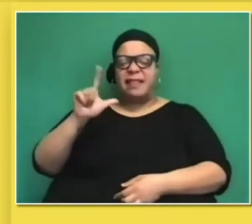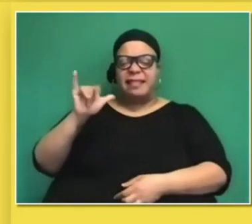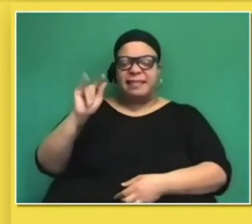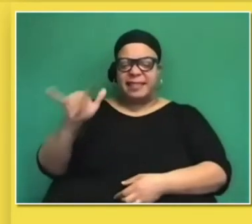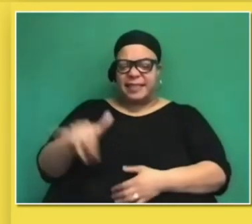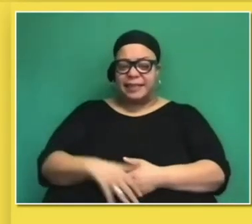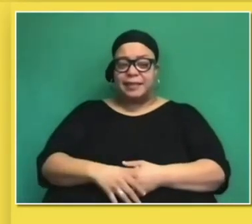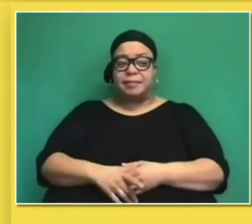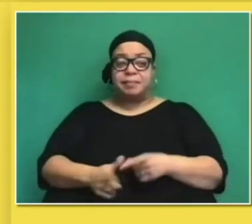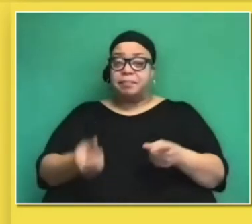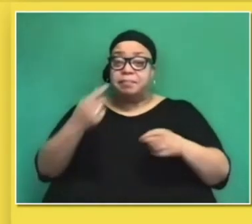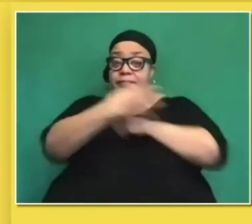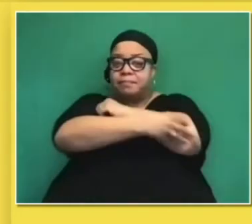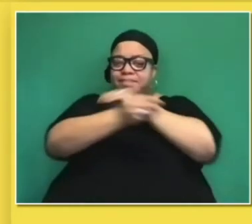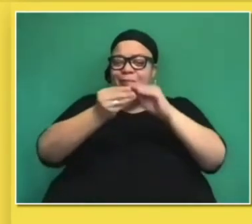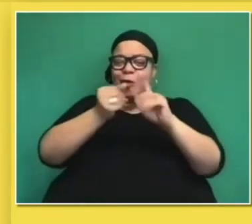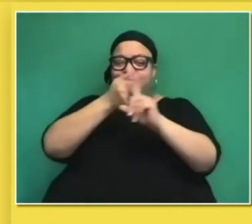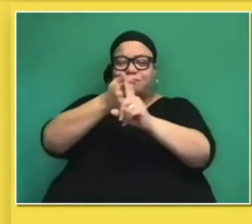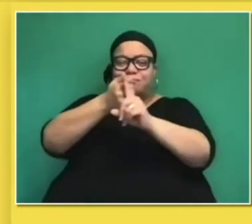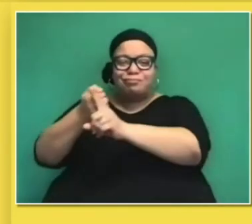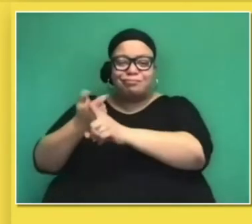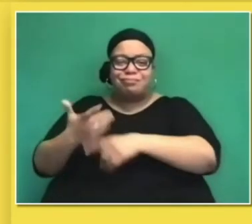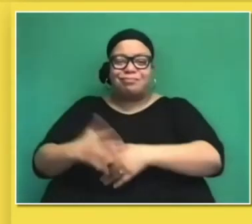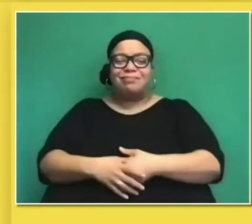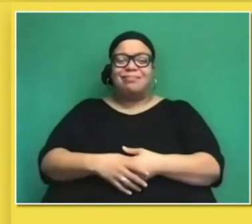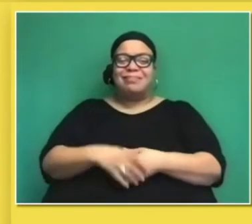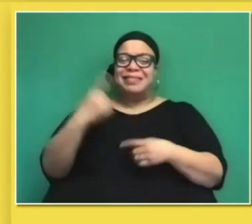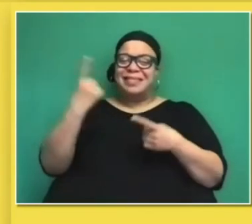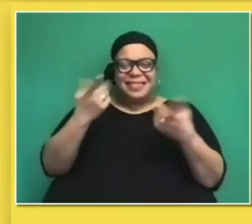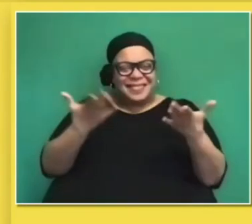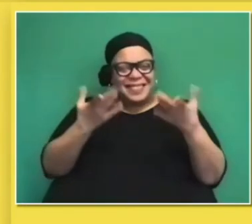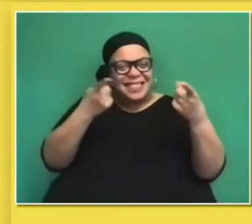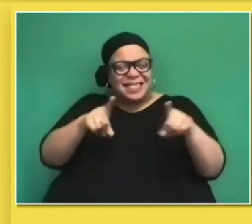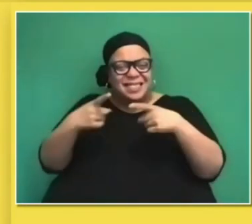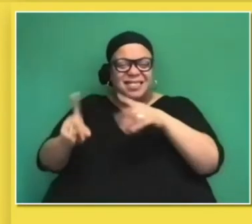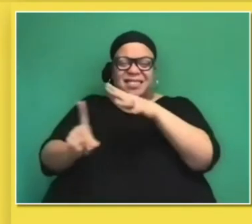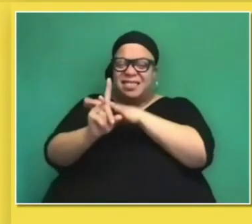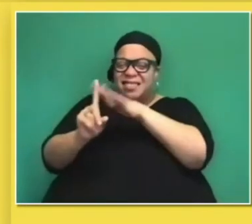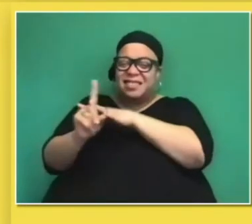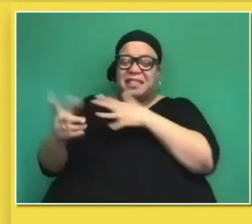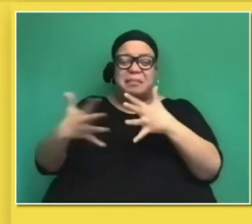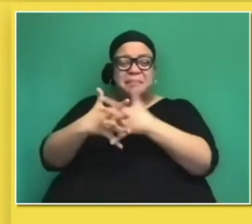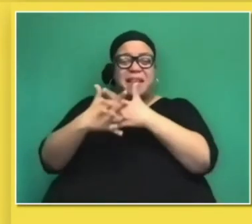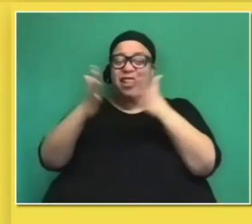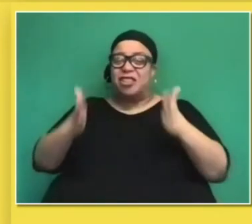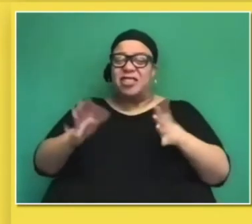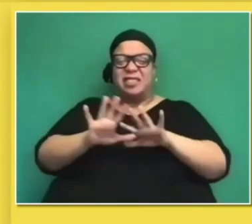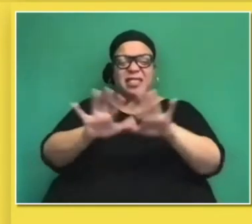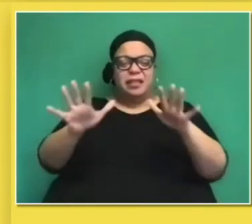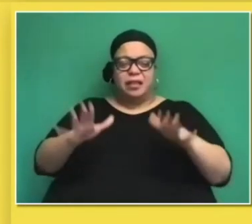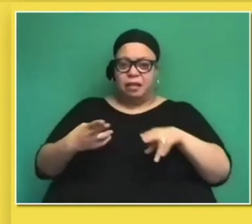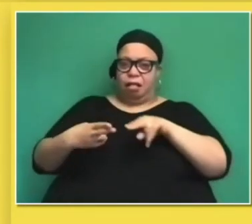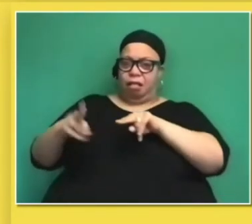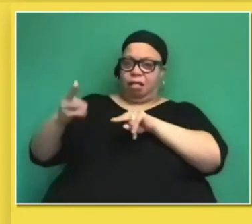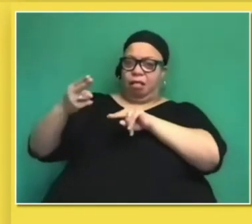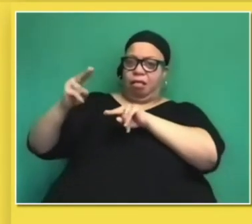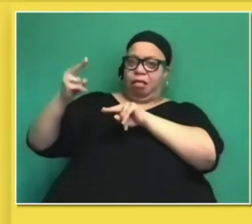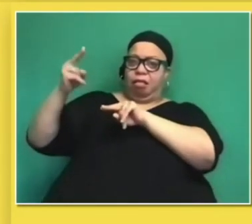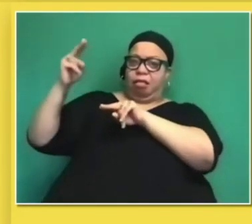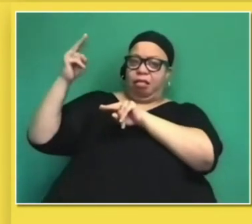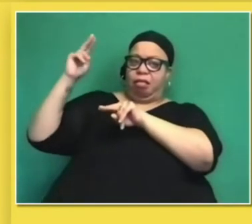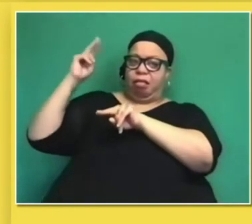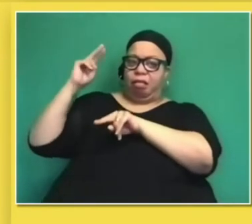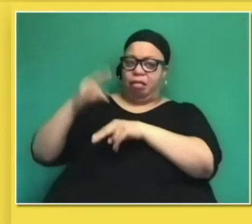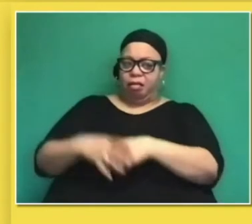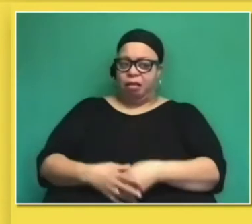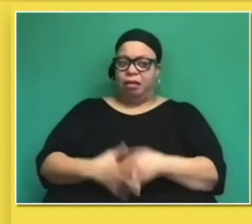happening. Americans increasingly are supporting policies that address poverty because so many are falling into poverty.